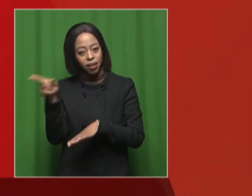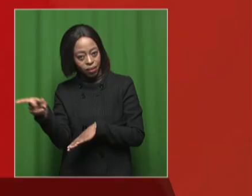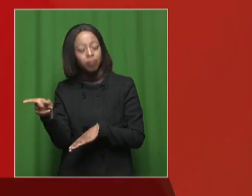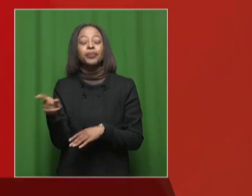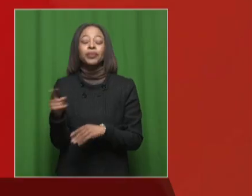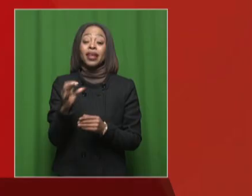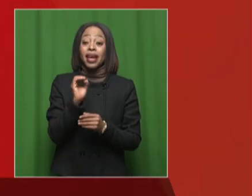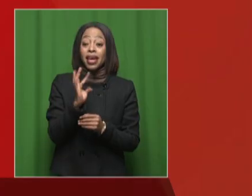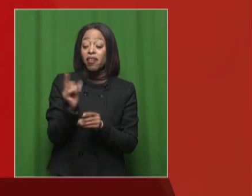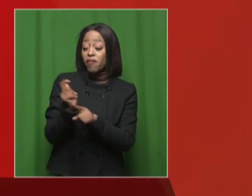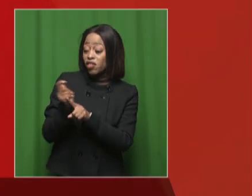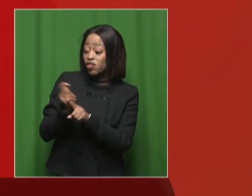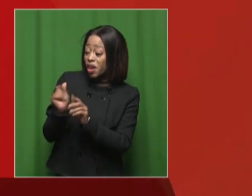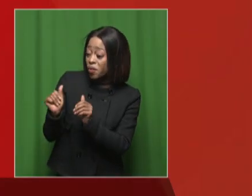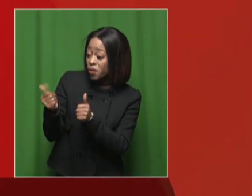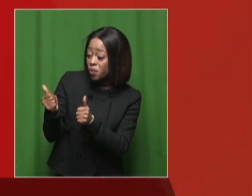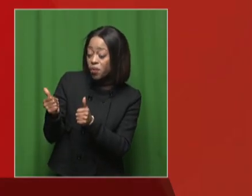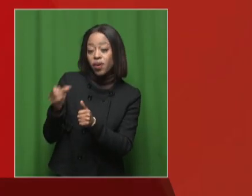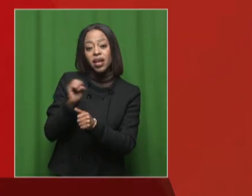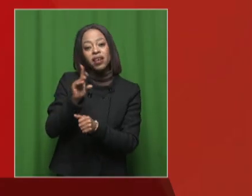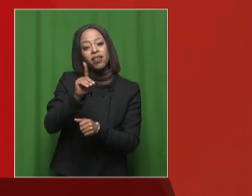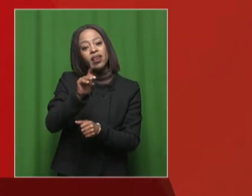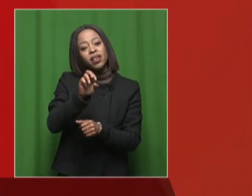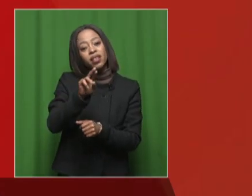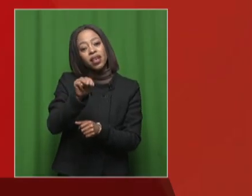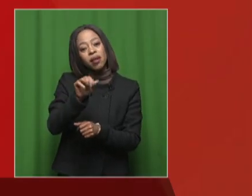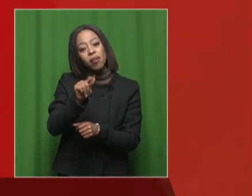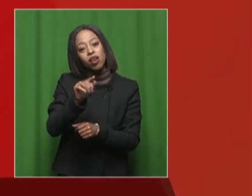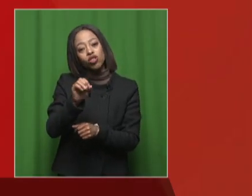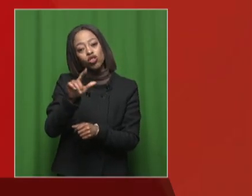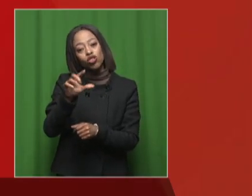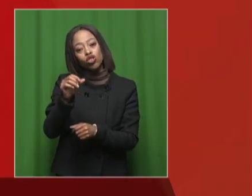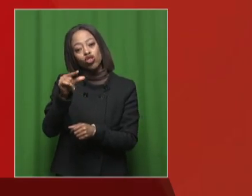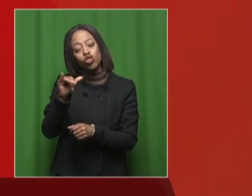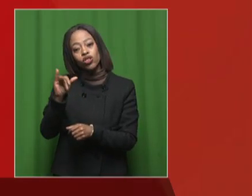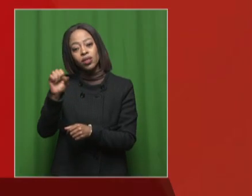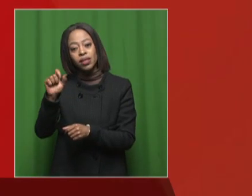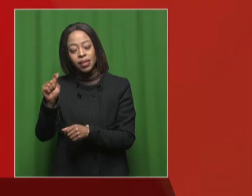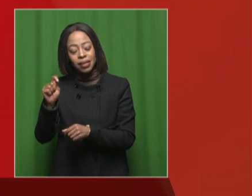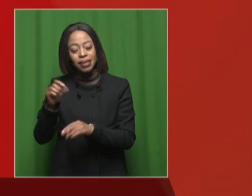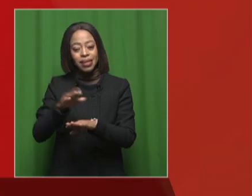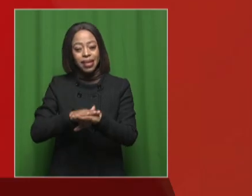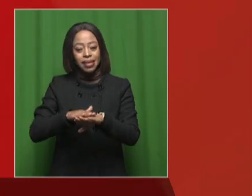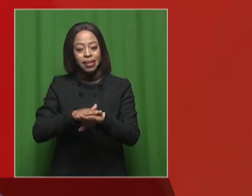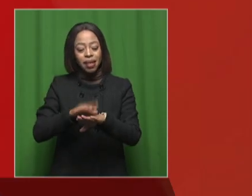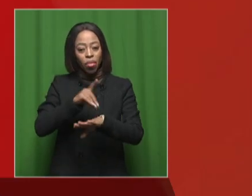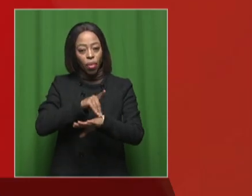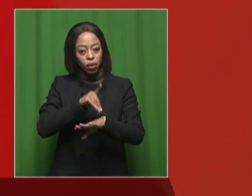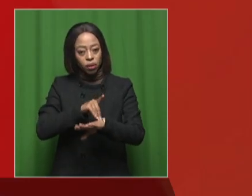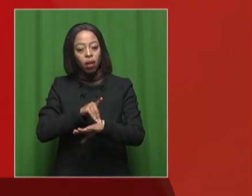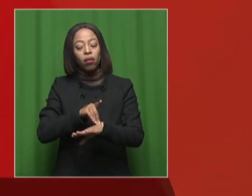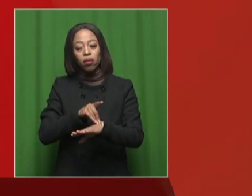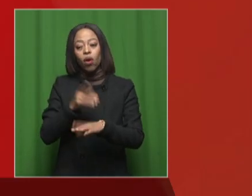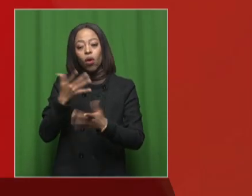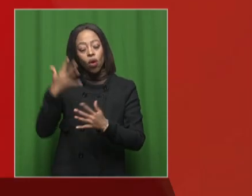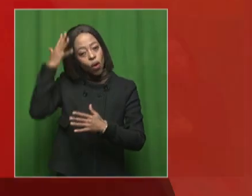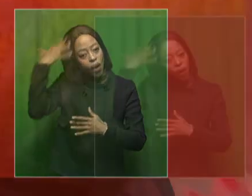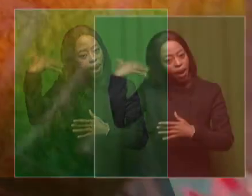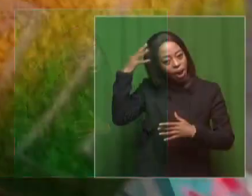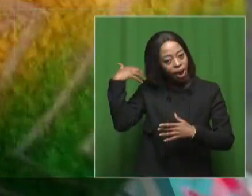if dermatologists are not sure or get stuck, they always refer to hair specialists. So within dermatology, there